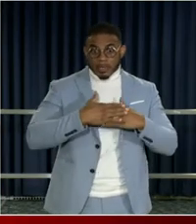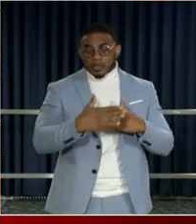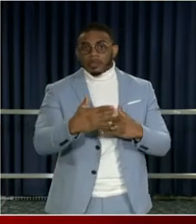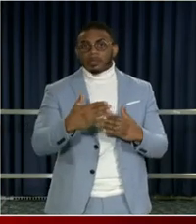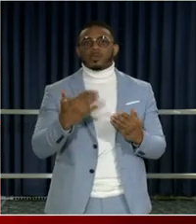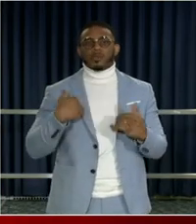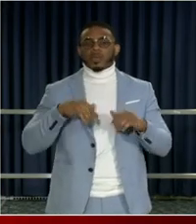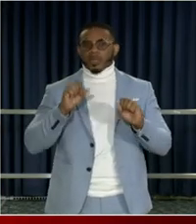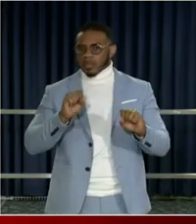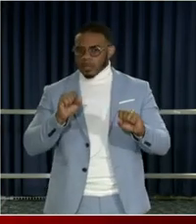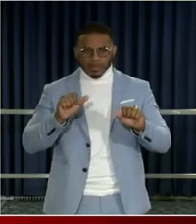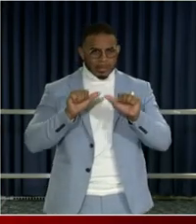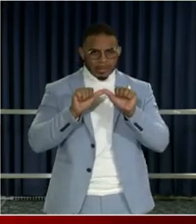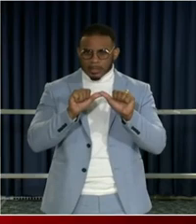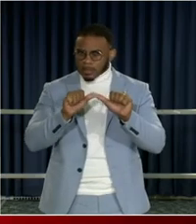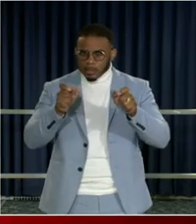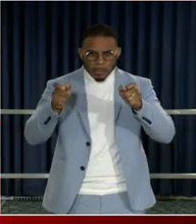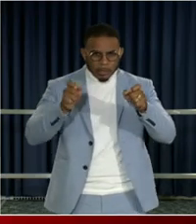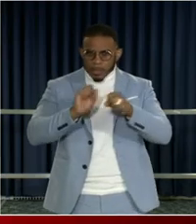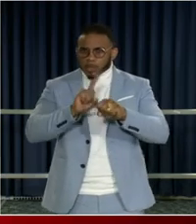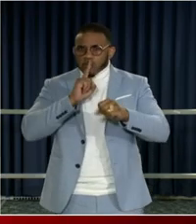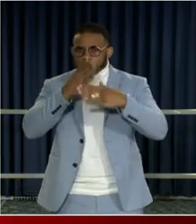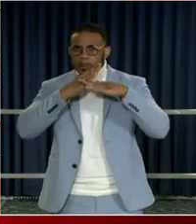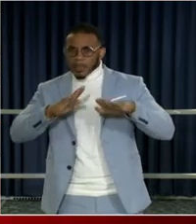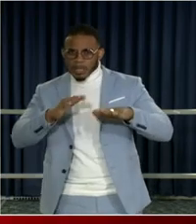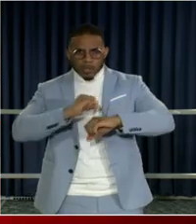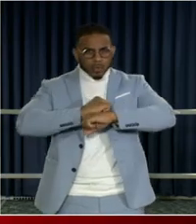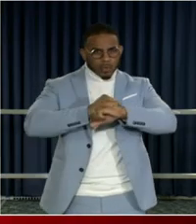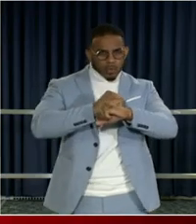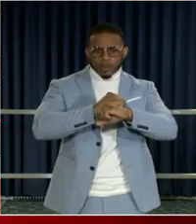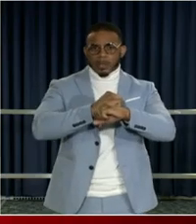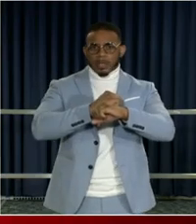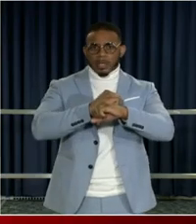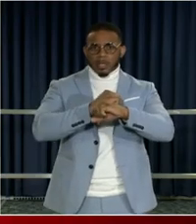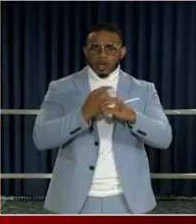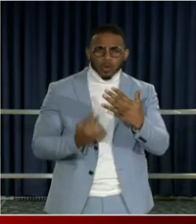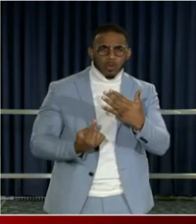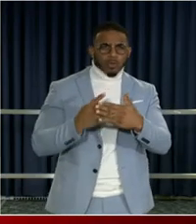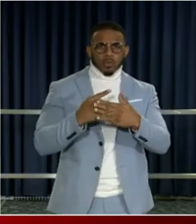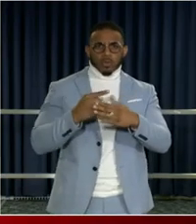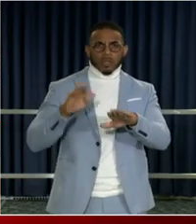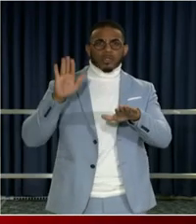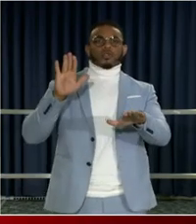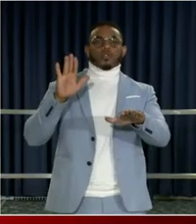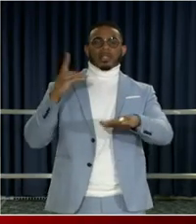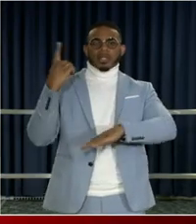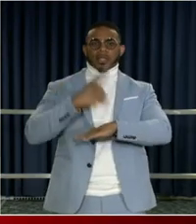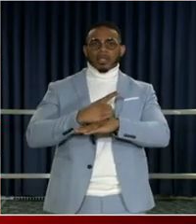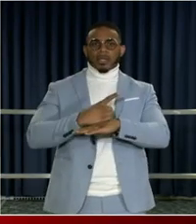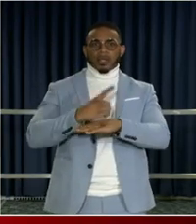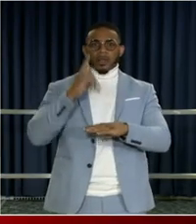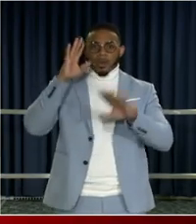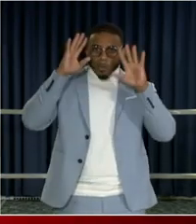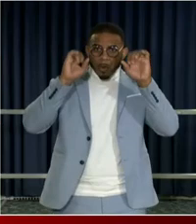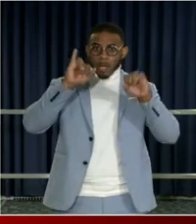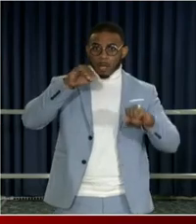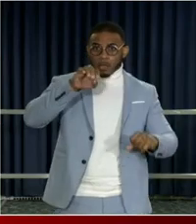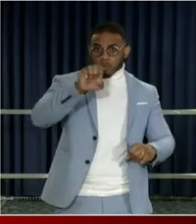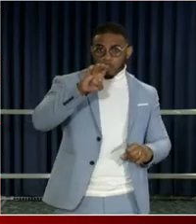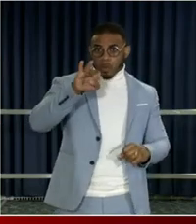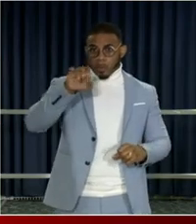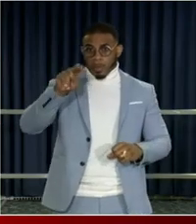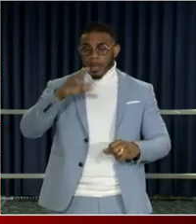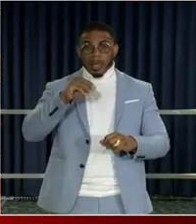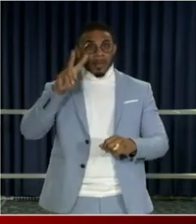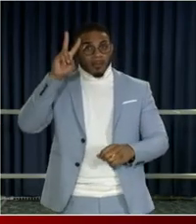so that we can continue to ensure peace and security through the inauguration of President Joe Biden and